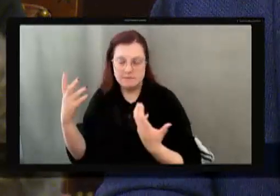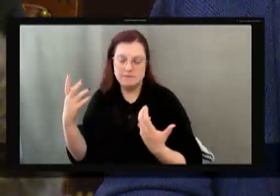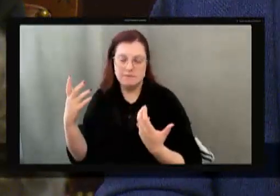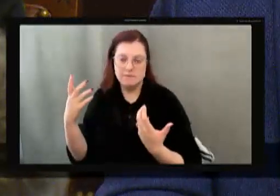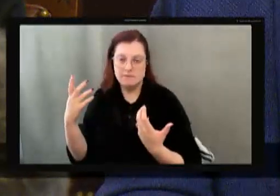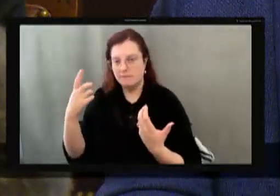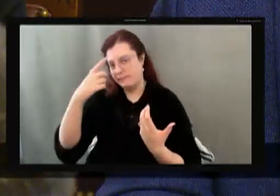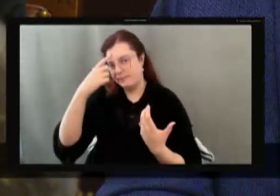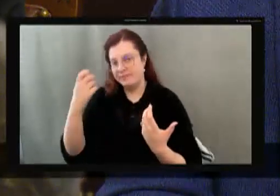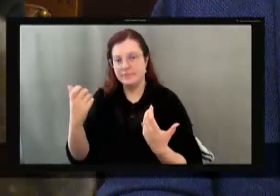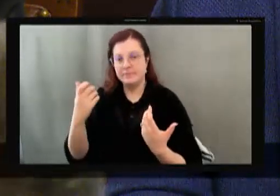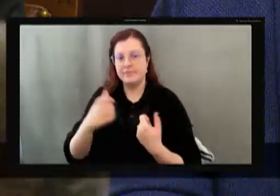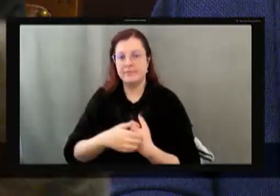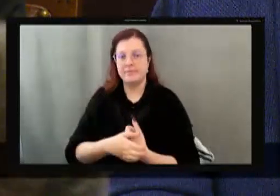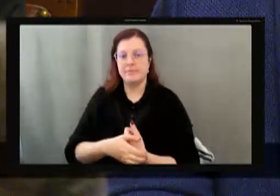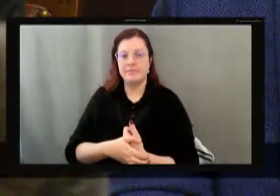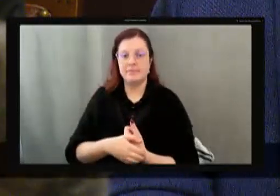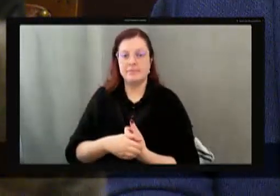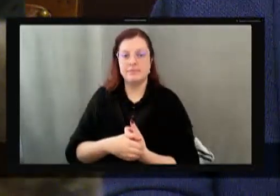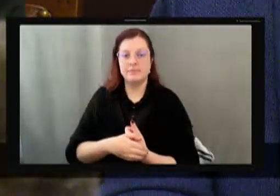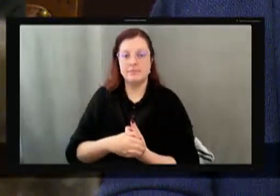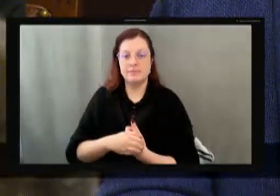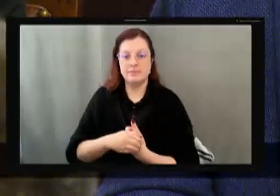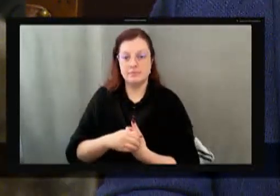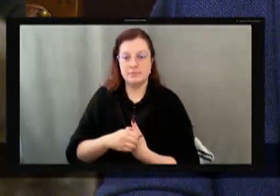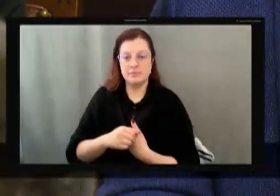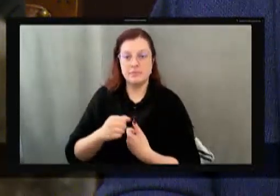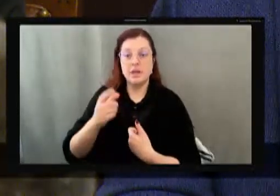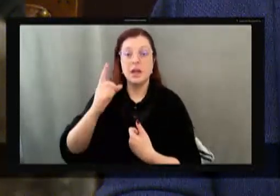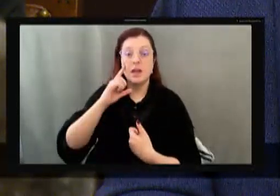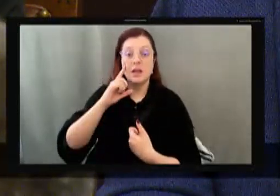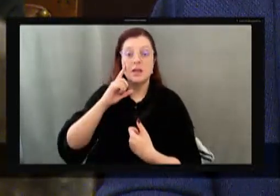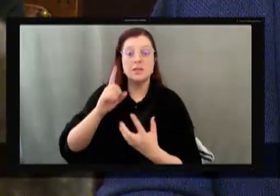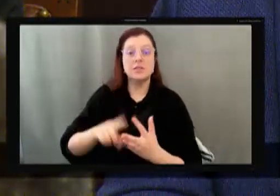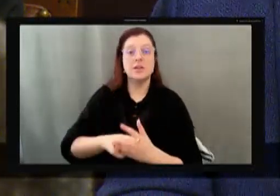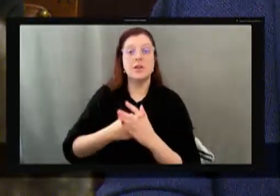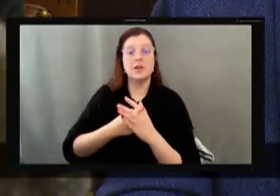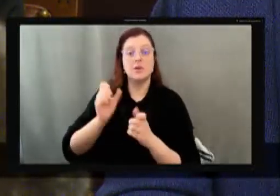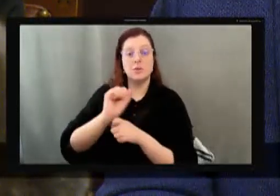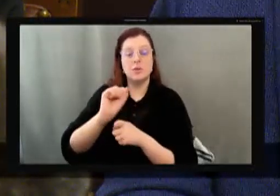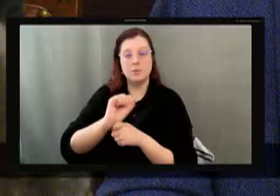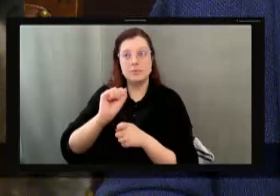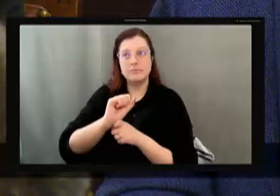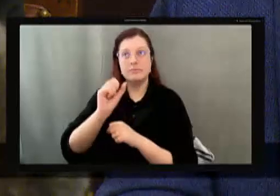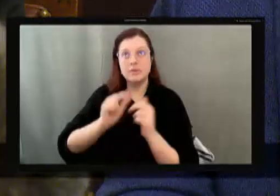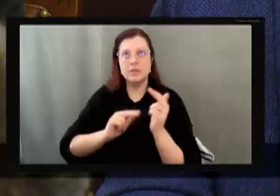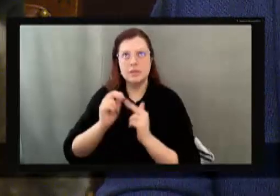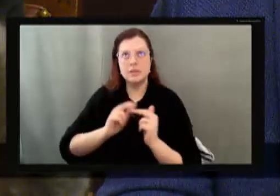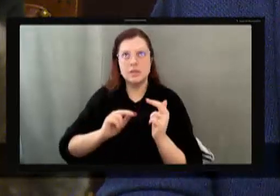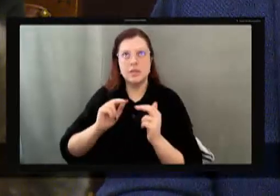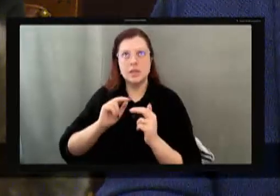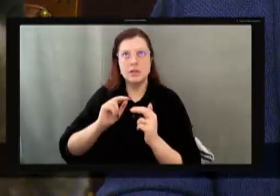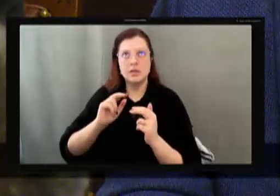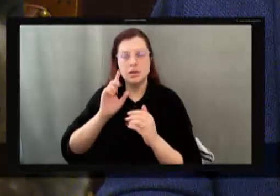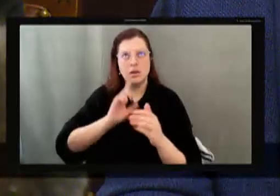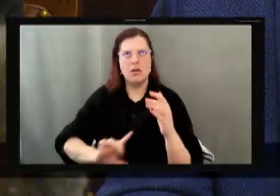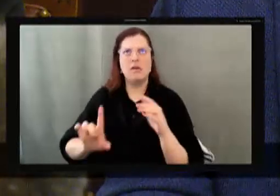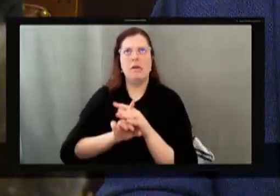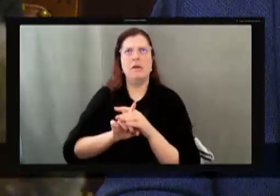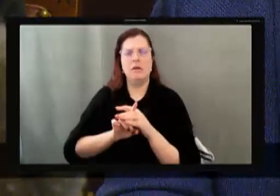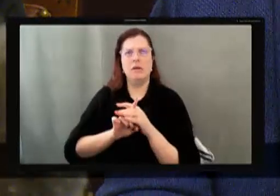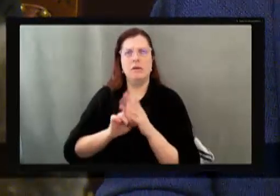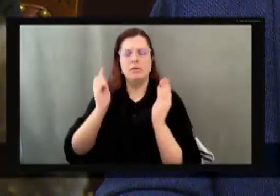you know, as I think quickly as you start working in this building, the light bulb goes off that, like, hey, this is a major problem for us